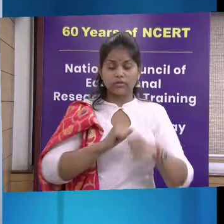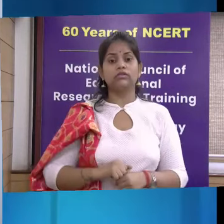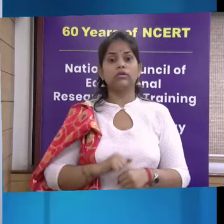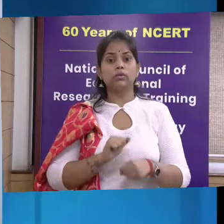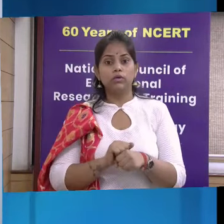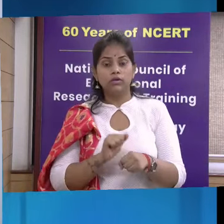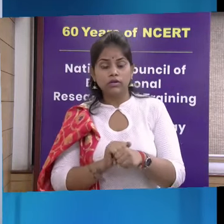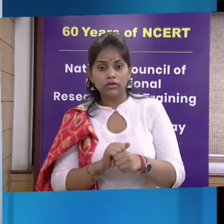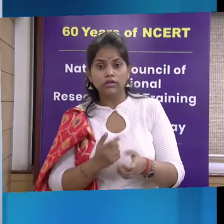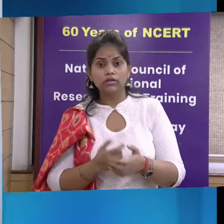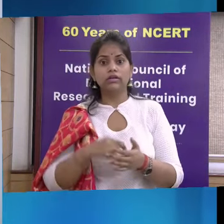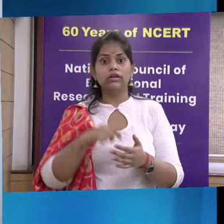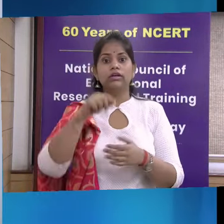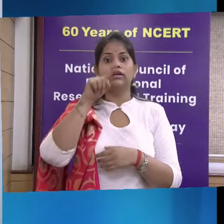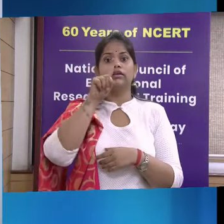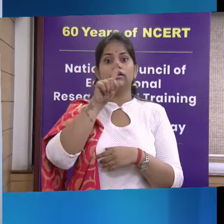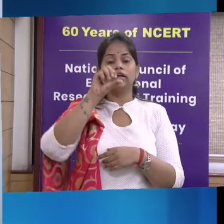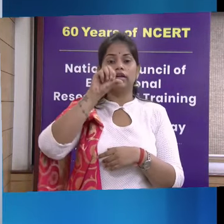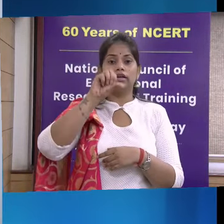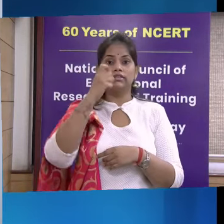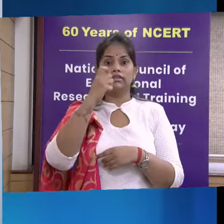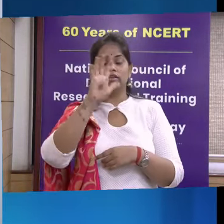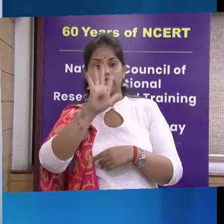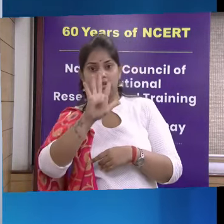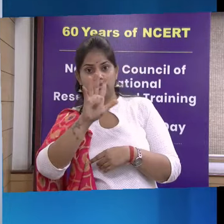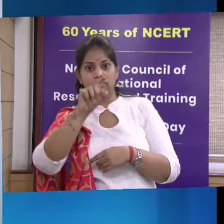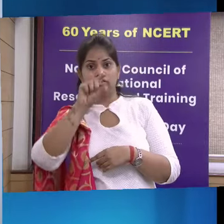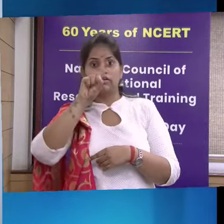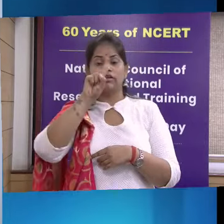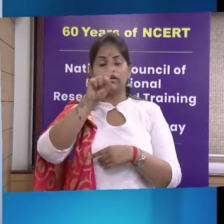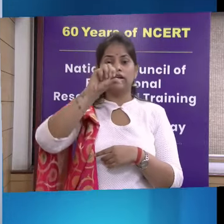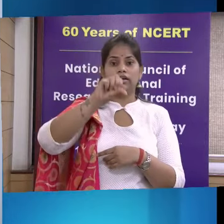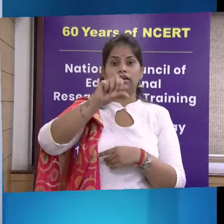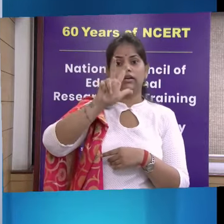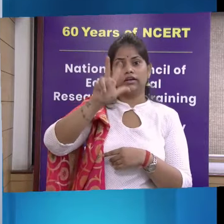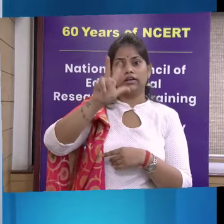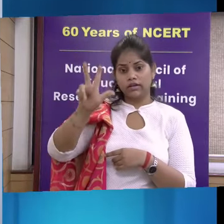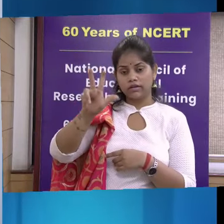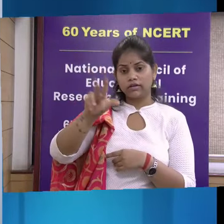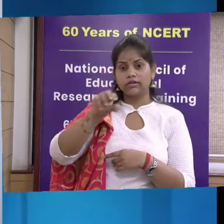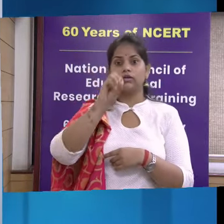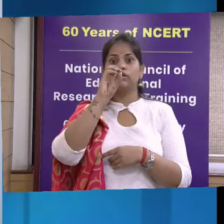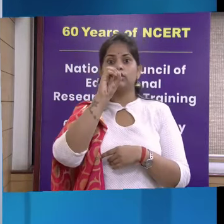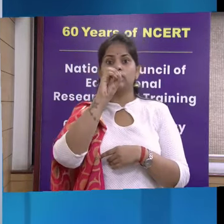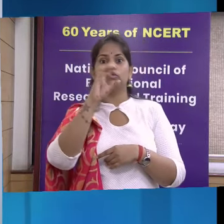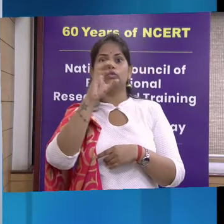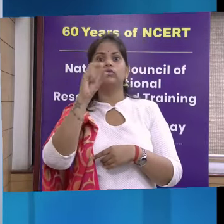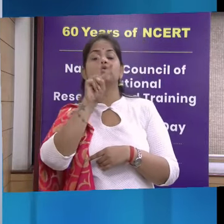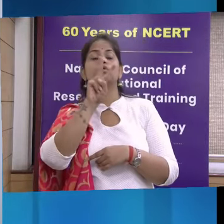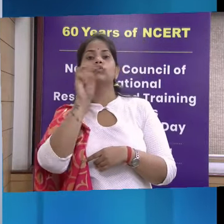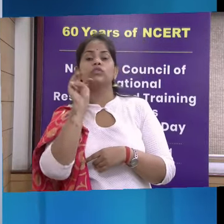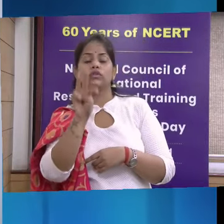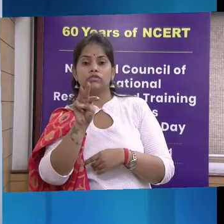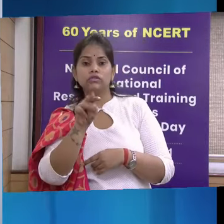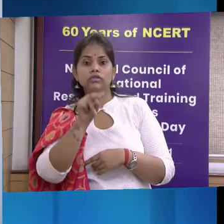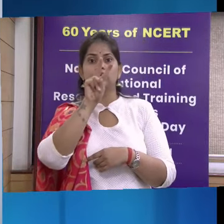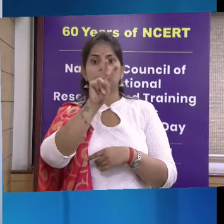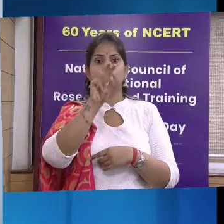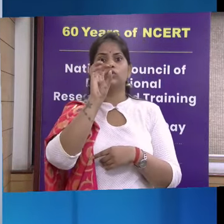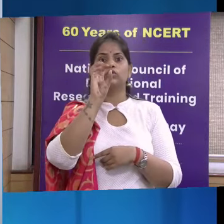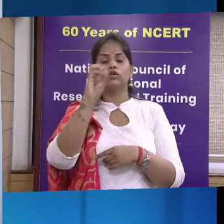is 1975, 1988, 2000 and 2005, followed by the preparation of